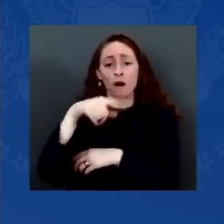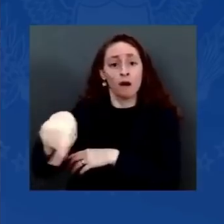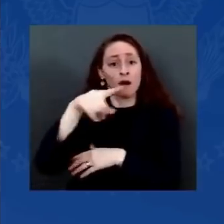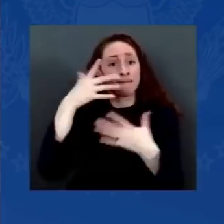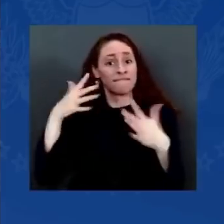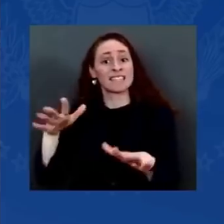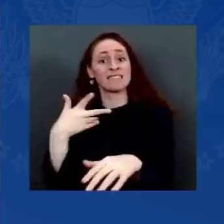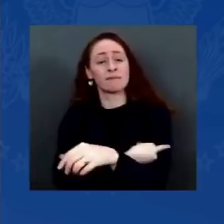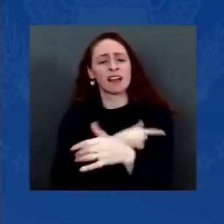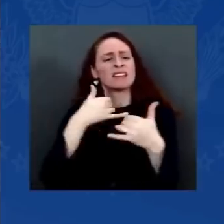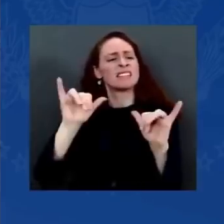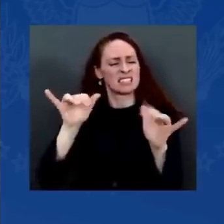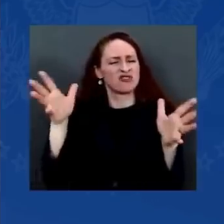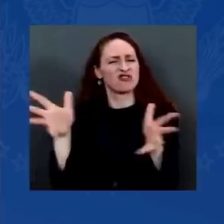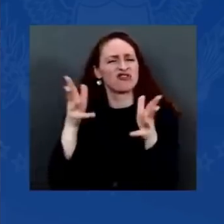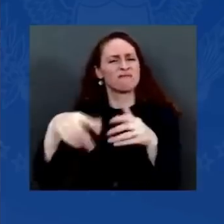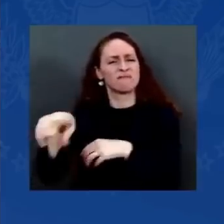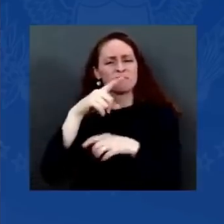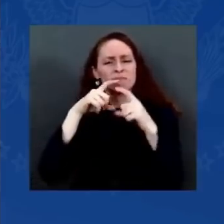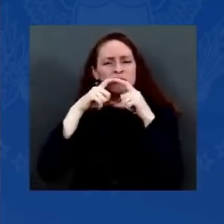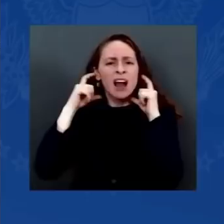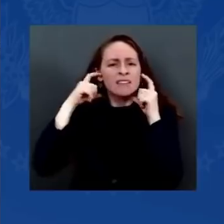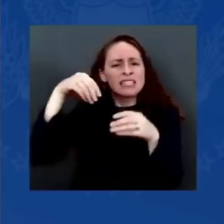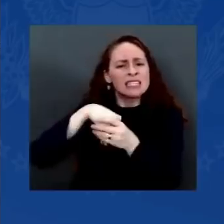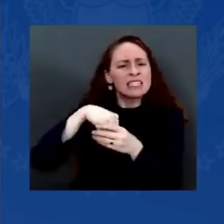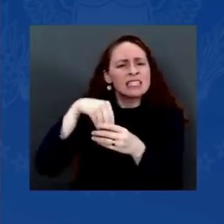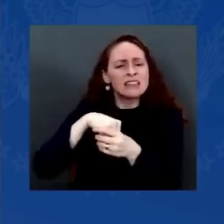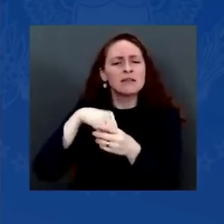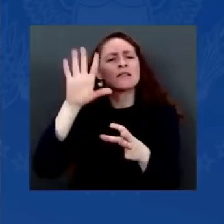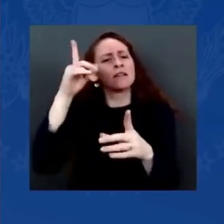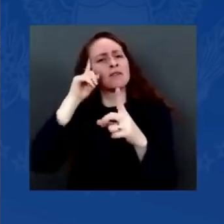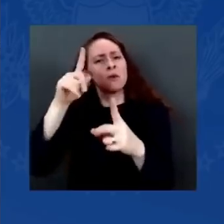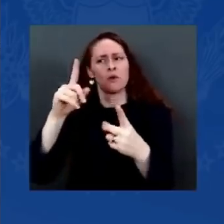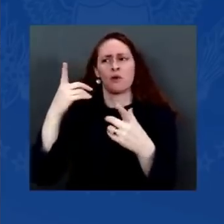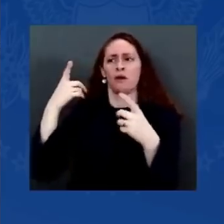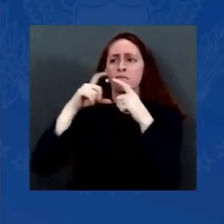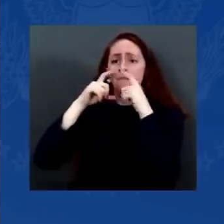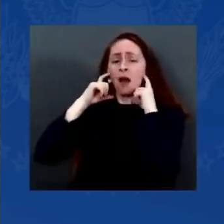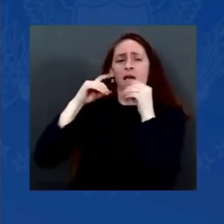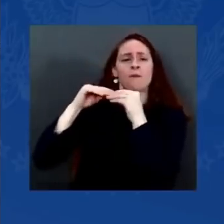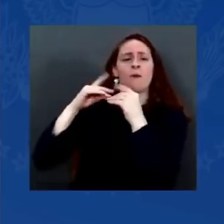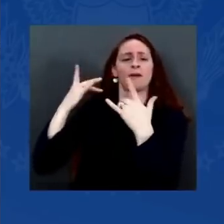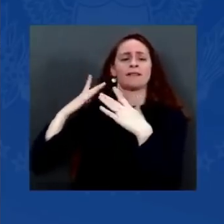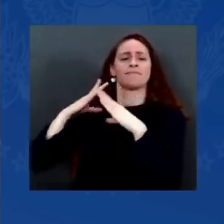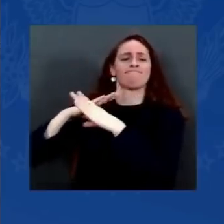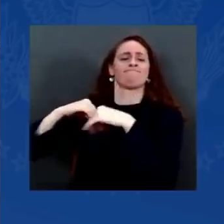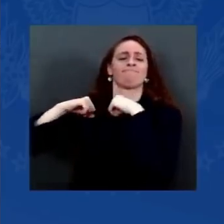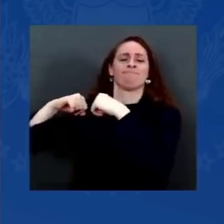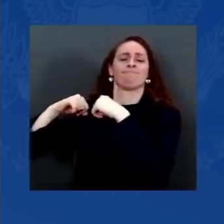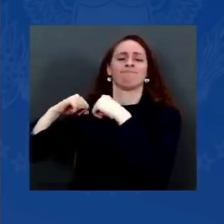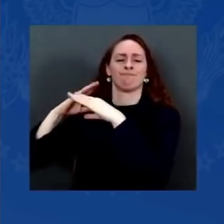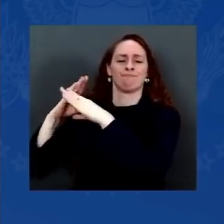those around you. And I know some Americans are wondering if you can safely celebrate the holidays with your family and friends. The answer